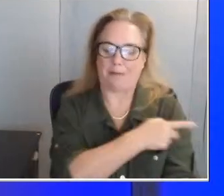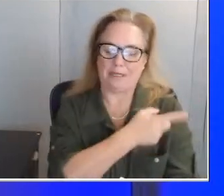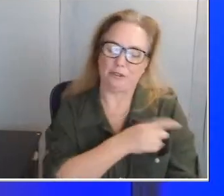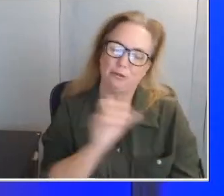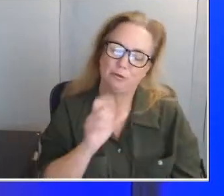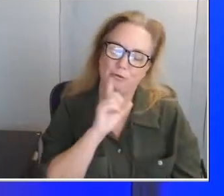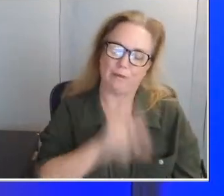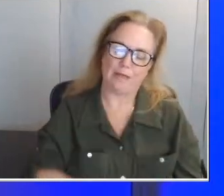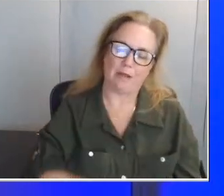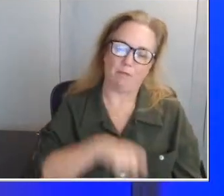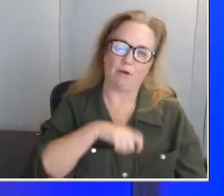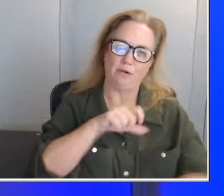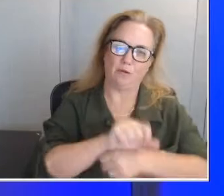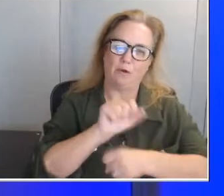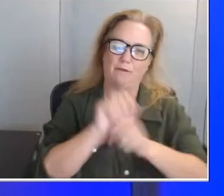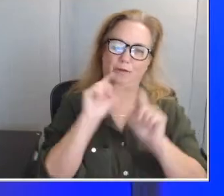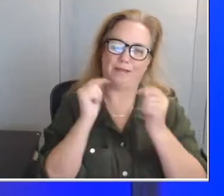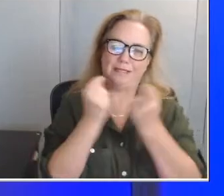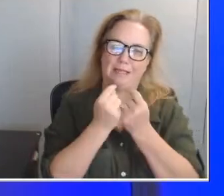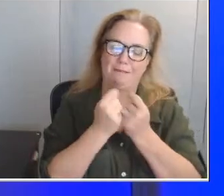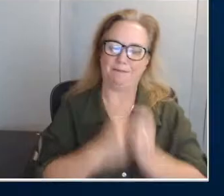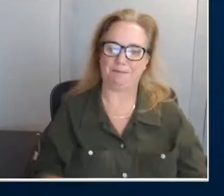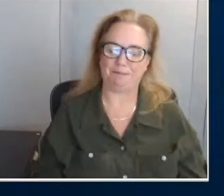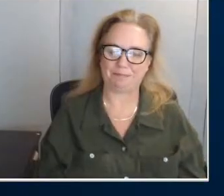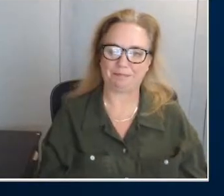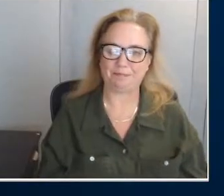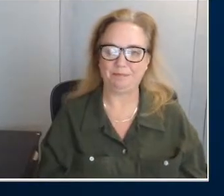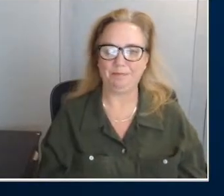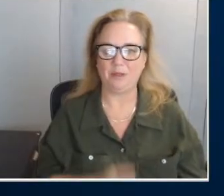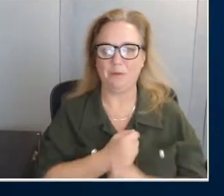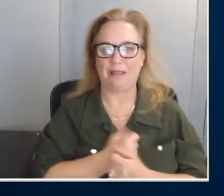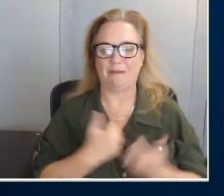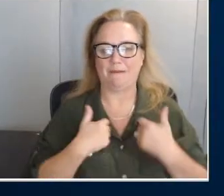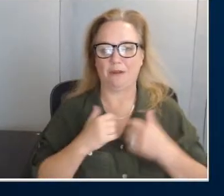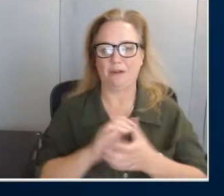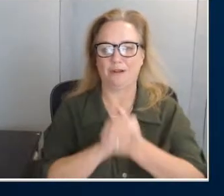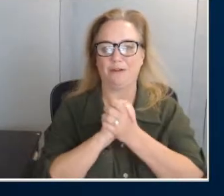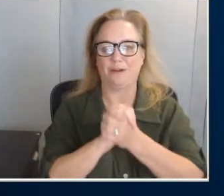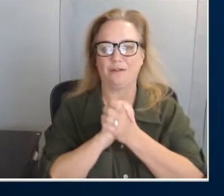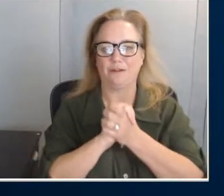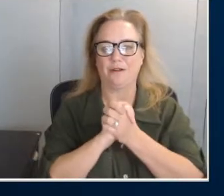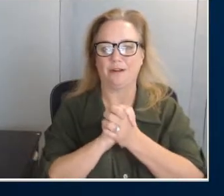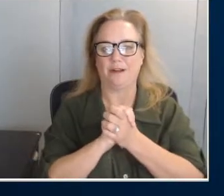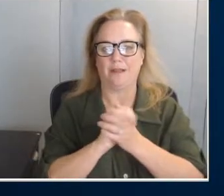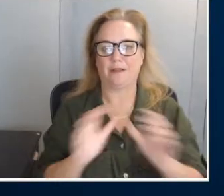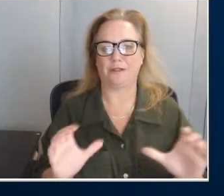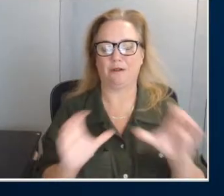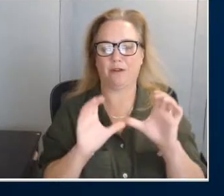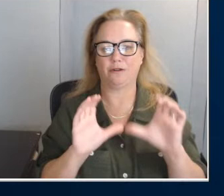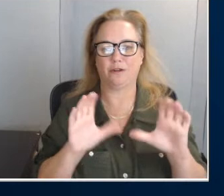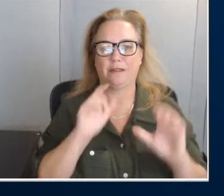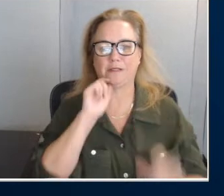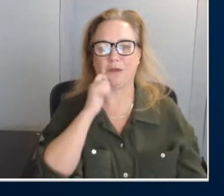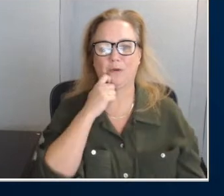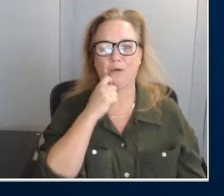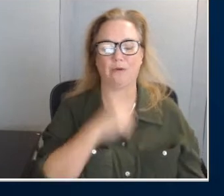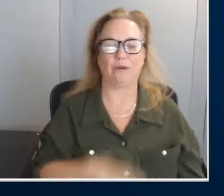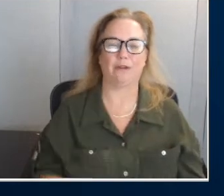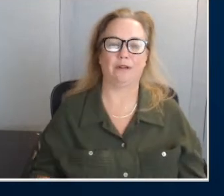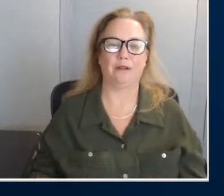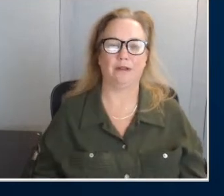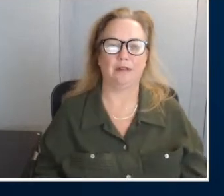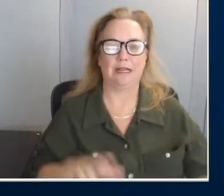proud to work for the team and for this organization. We love having you on, and congratulations on that certification. That is so cool. Thank you. So cool and